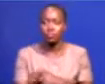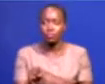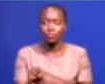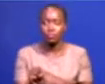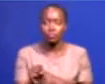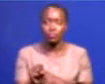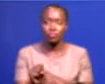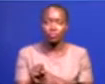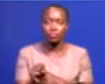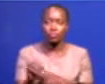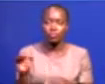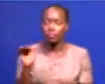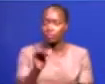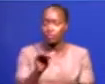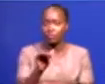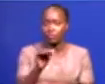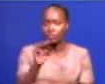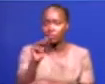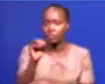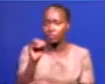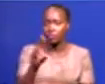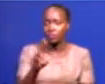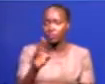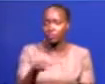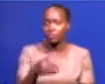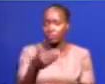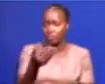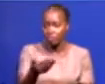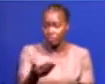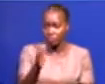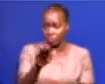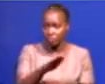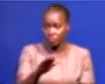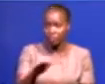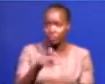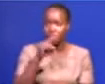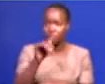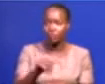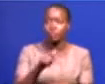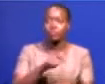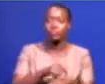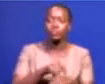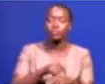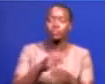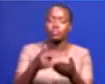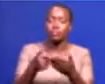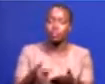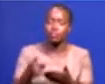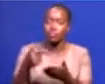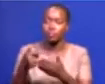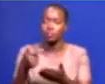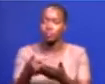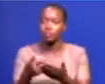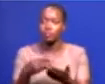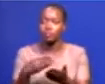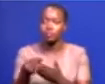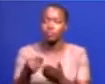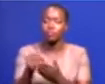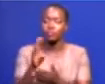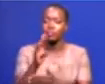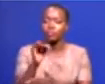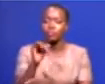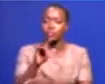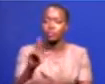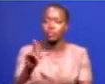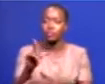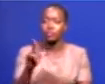memorandum to be submitted to Parliament so that when Parliament is discussing the current tax finance bill, those